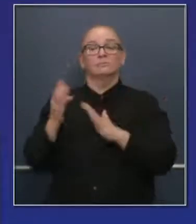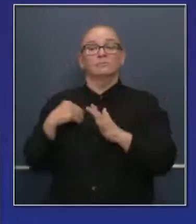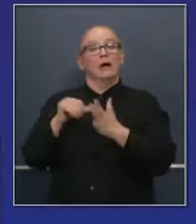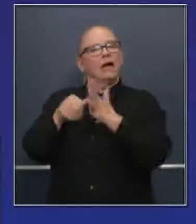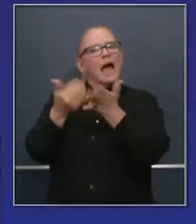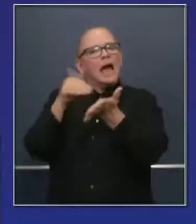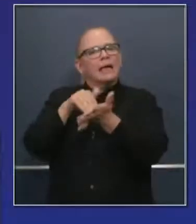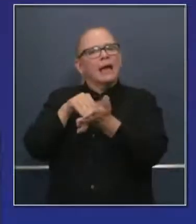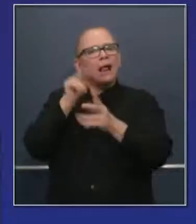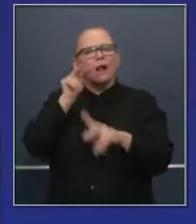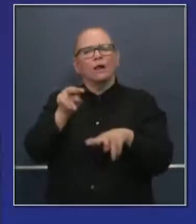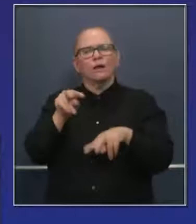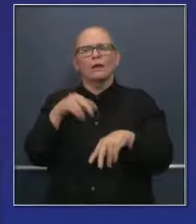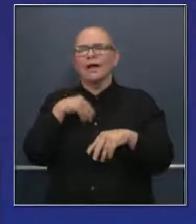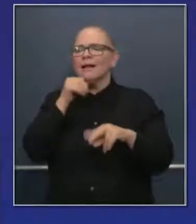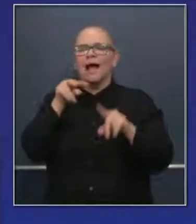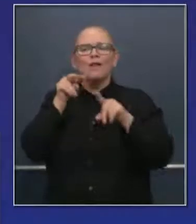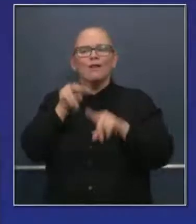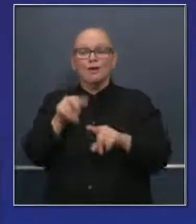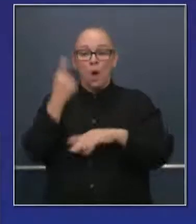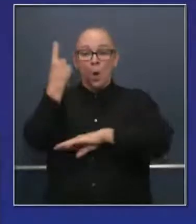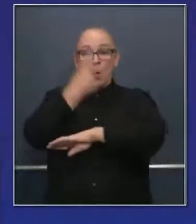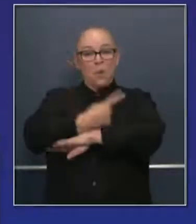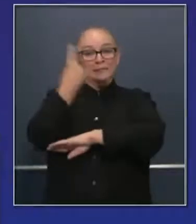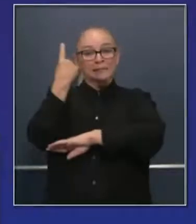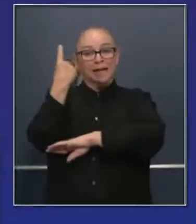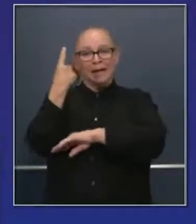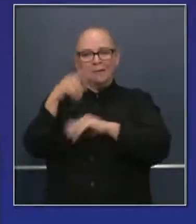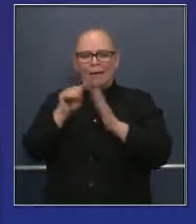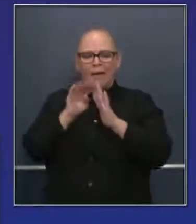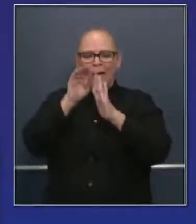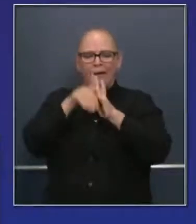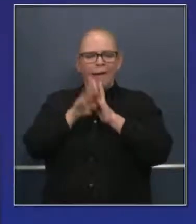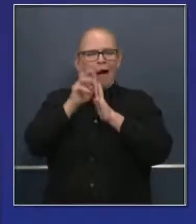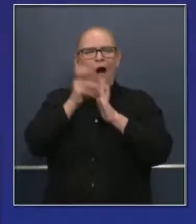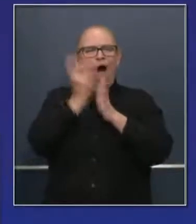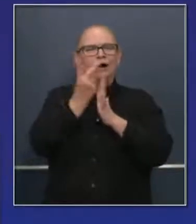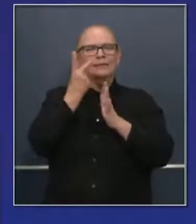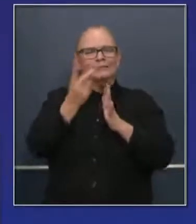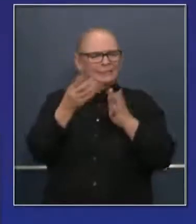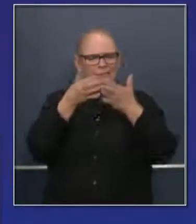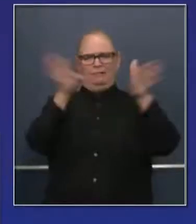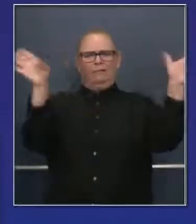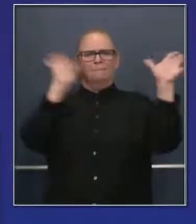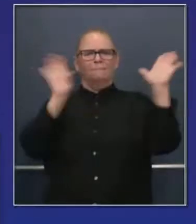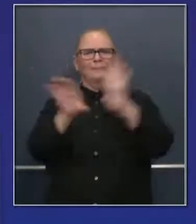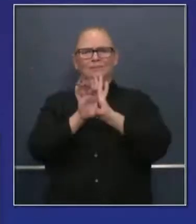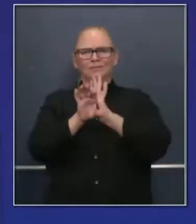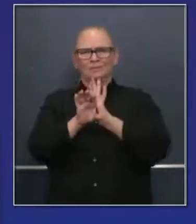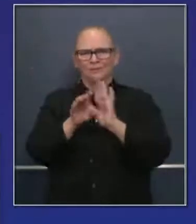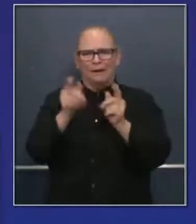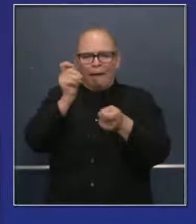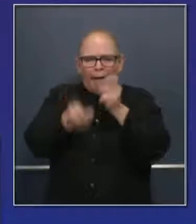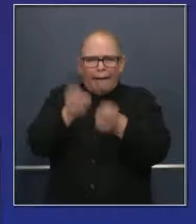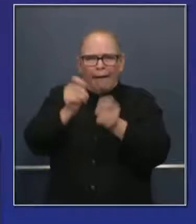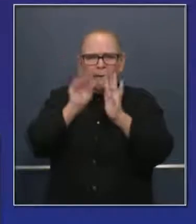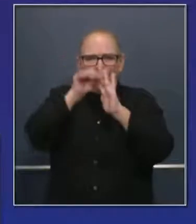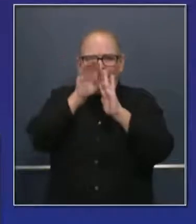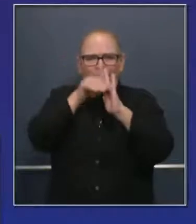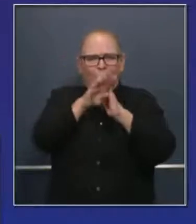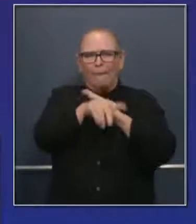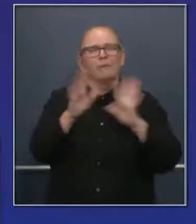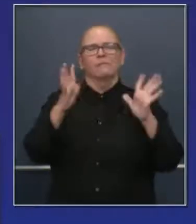one-day numbers. They go up, they go down. There's some weekend reporting often that is example on